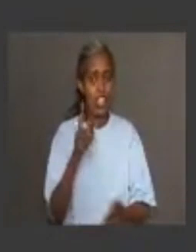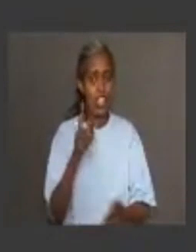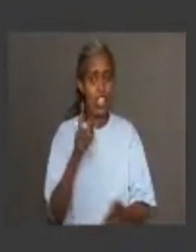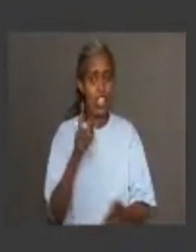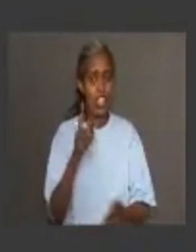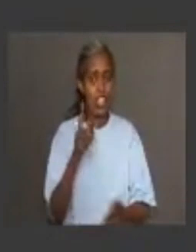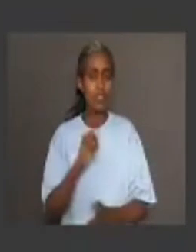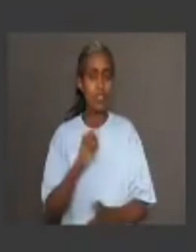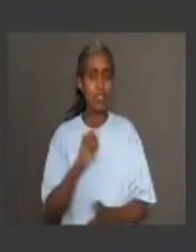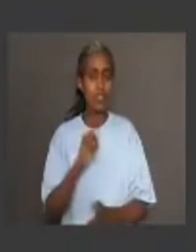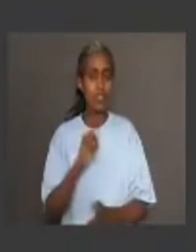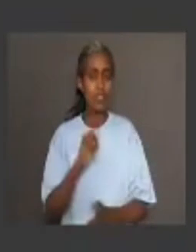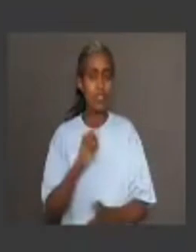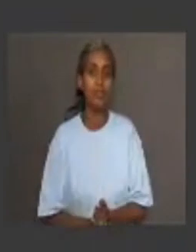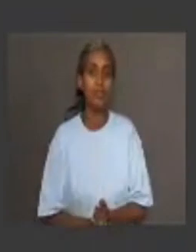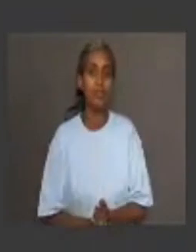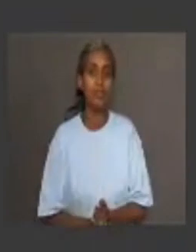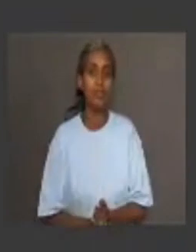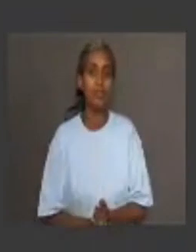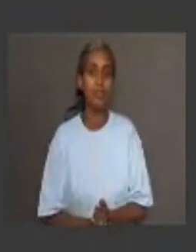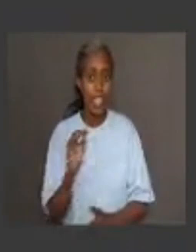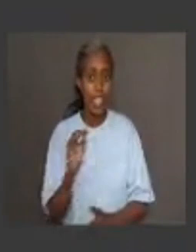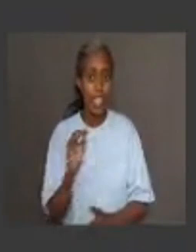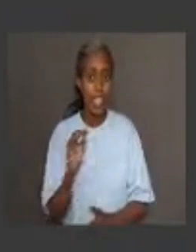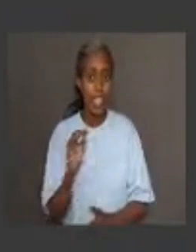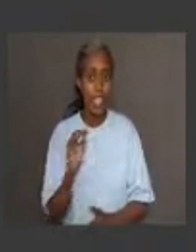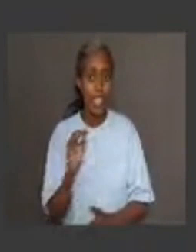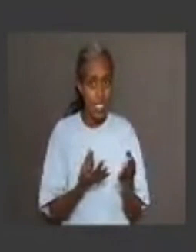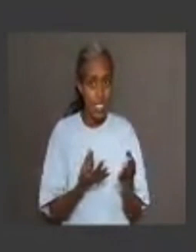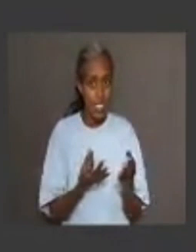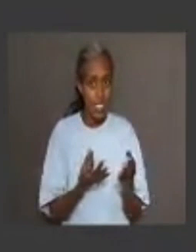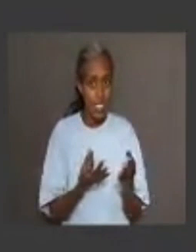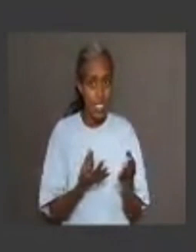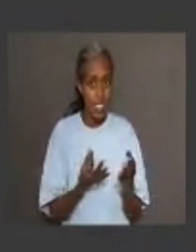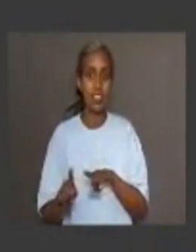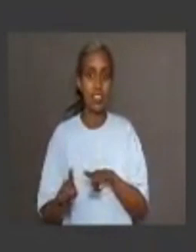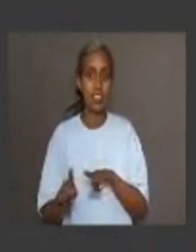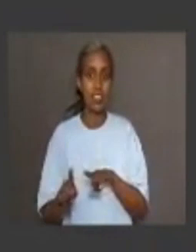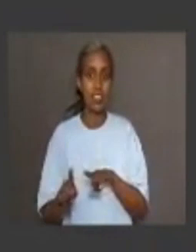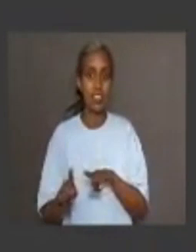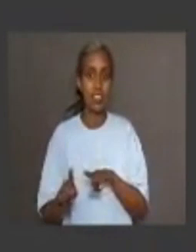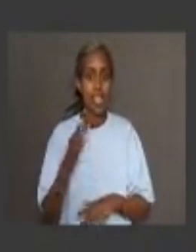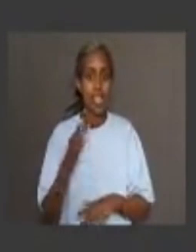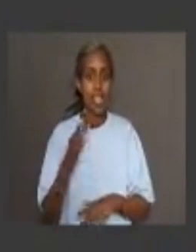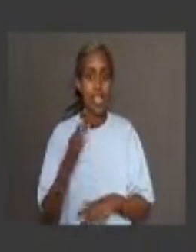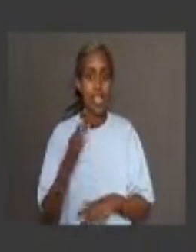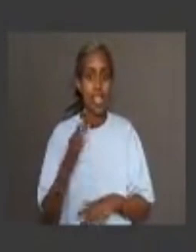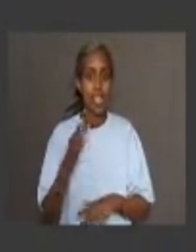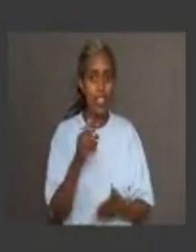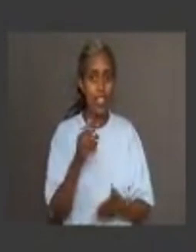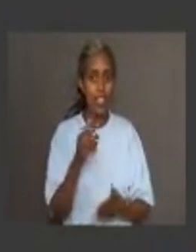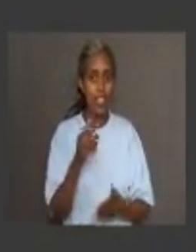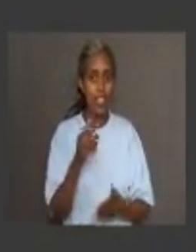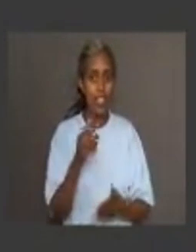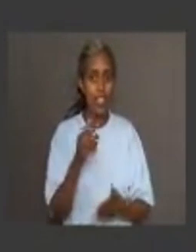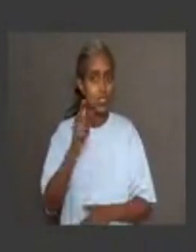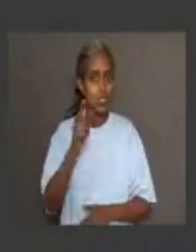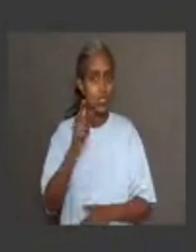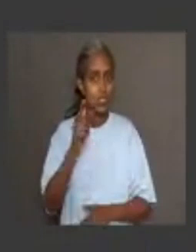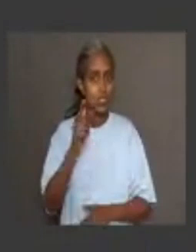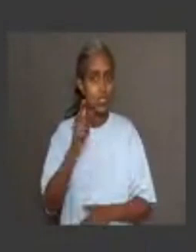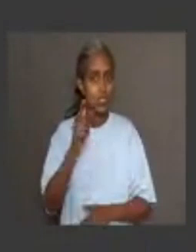g and is expressed as f dot g